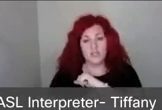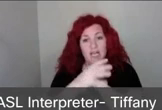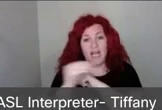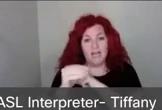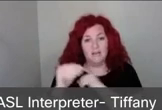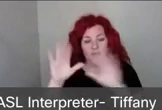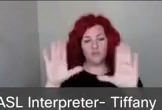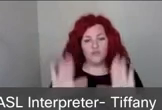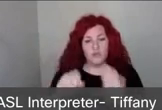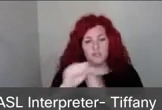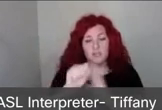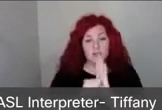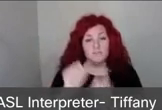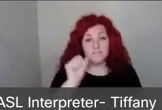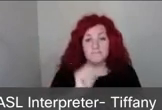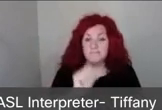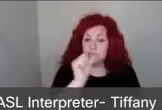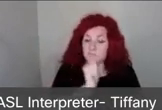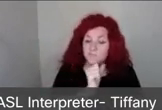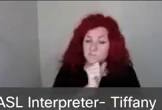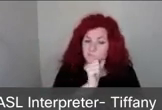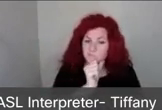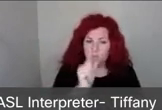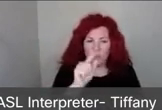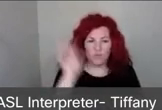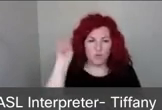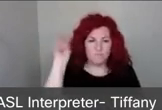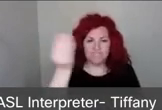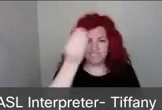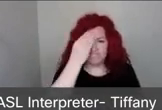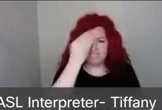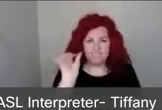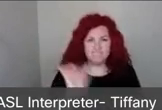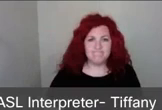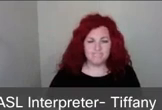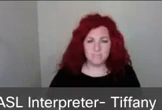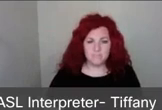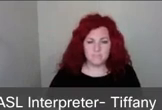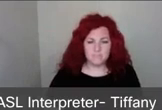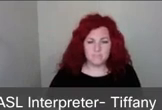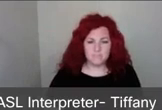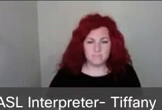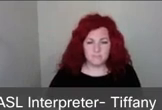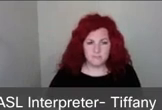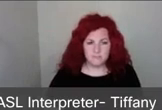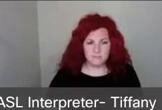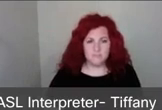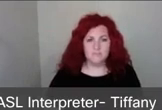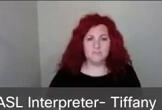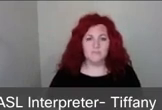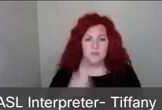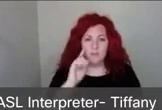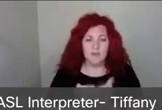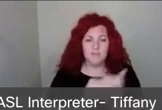state of Arizona, we have to keep that in mind as well. So I am in support, I believe, to